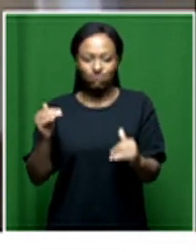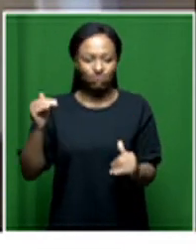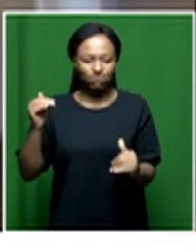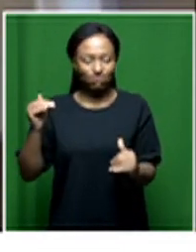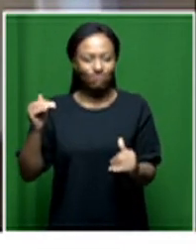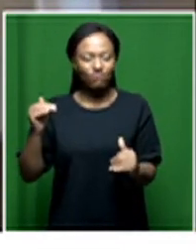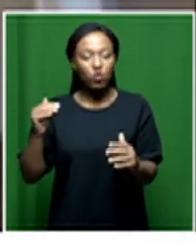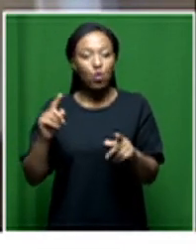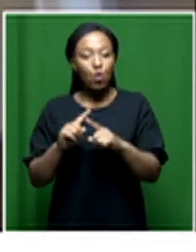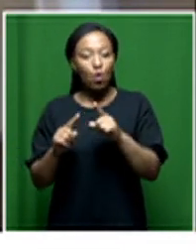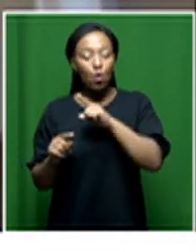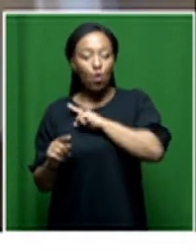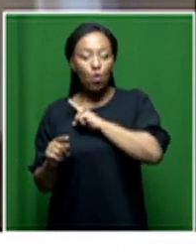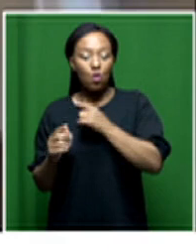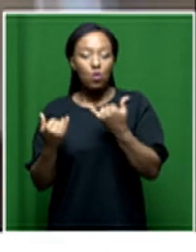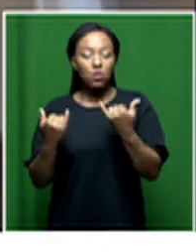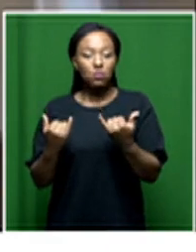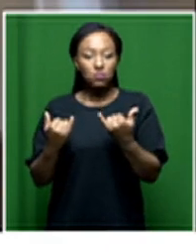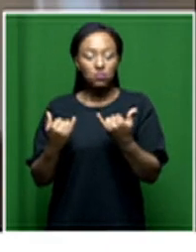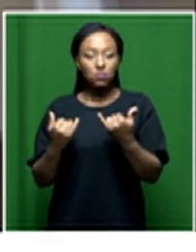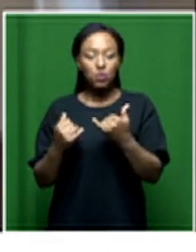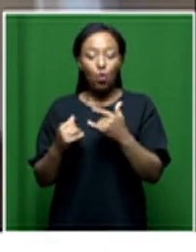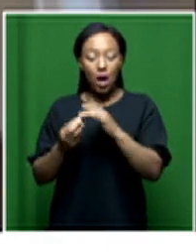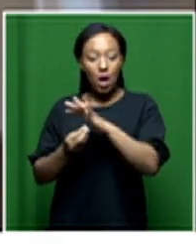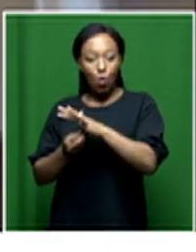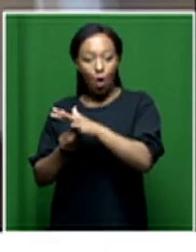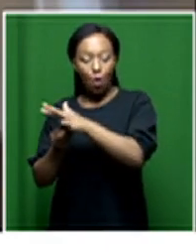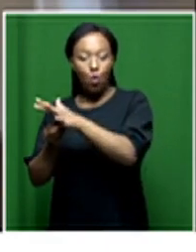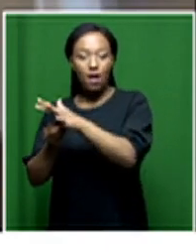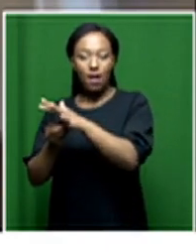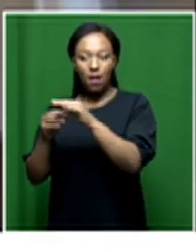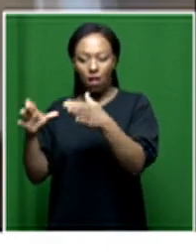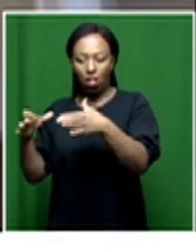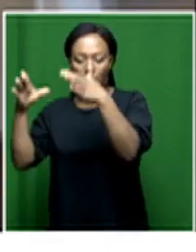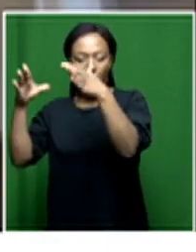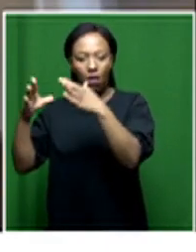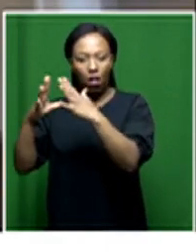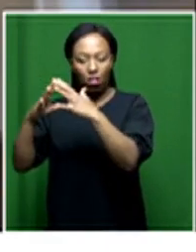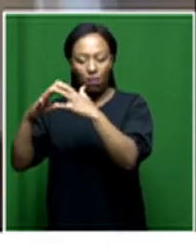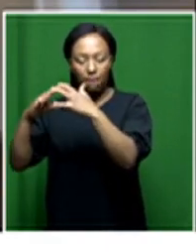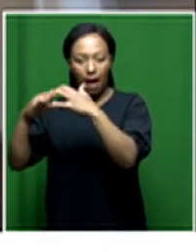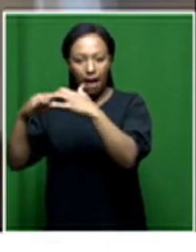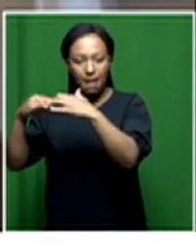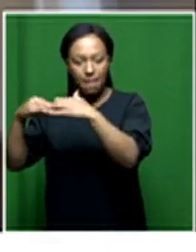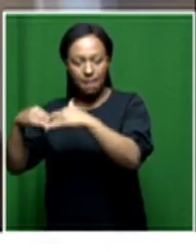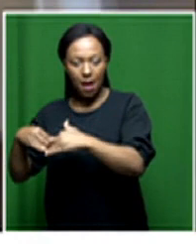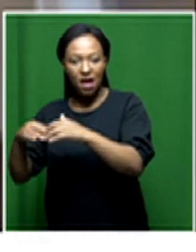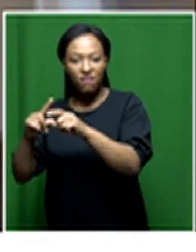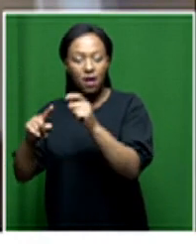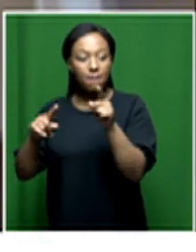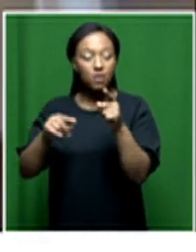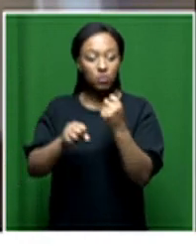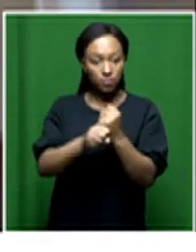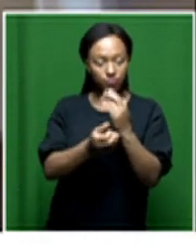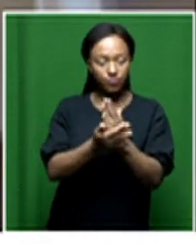of the aging coal fleet auto-retiring and making sure that we build